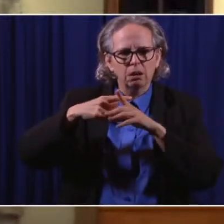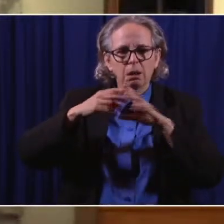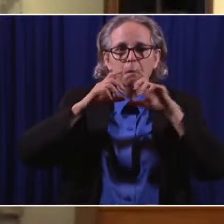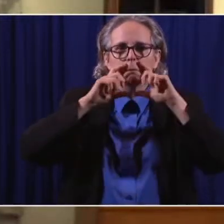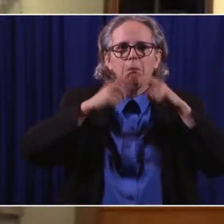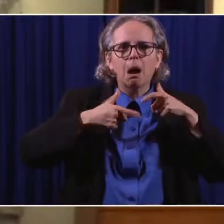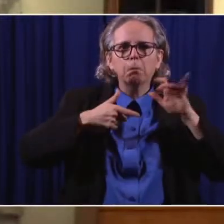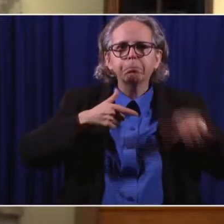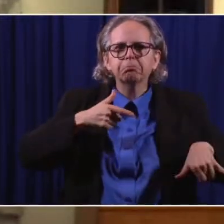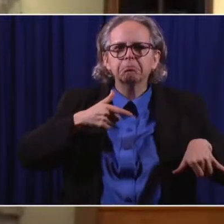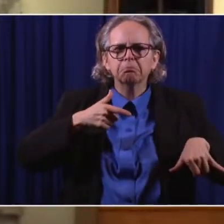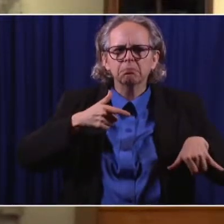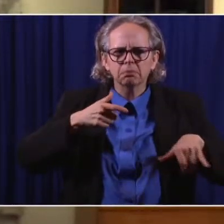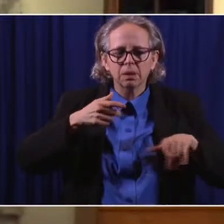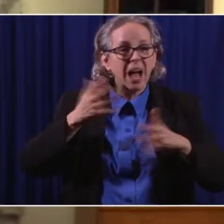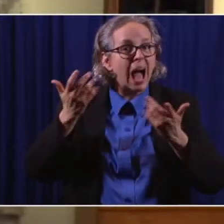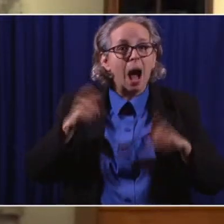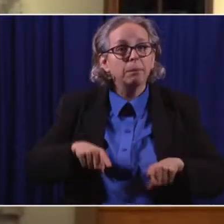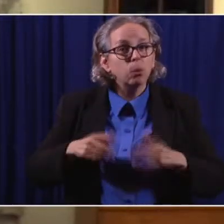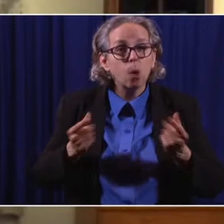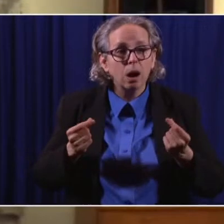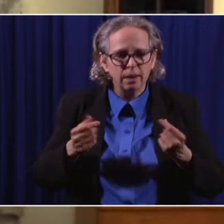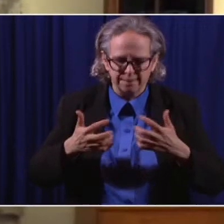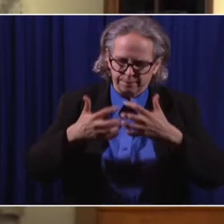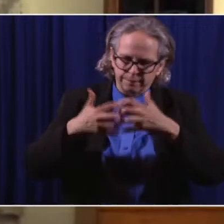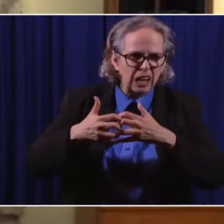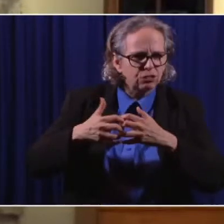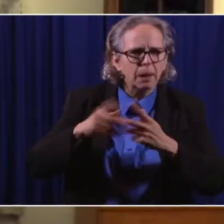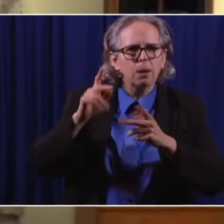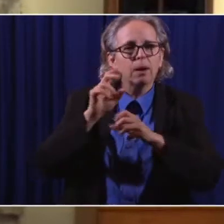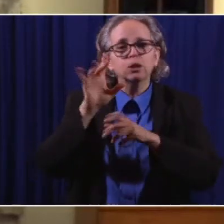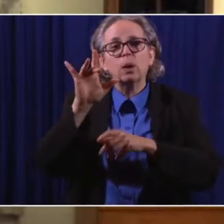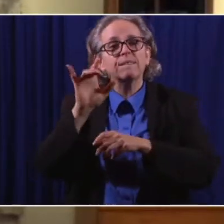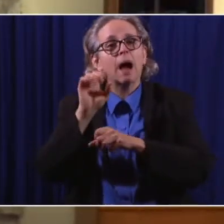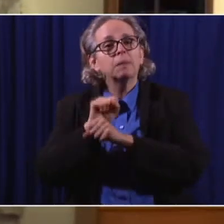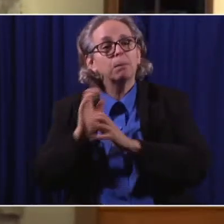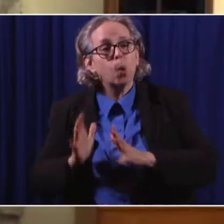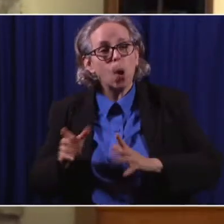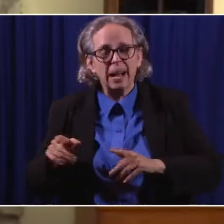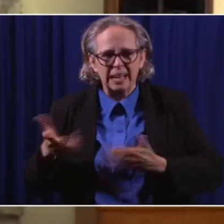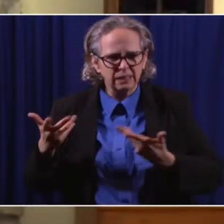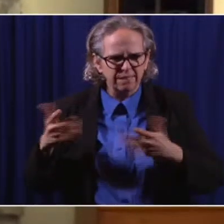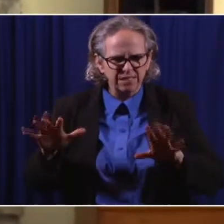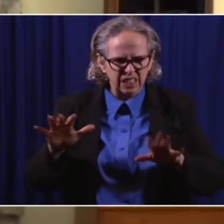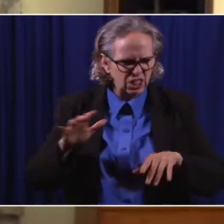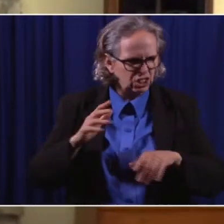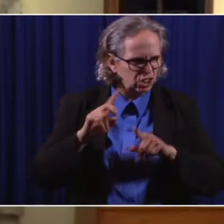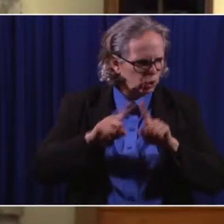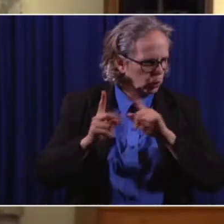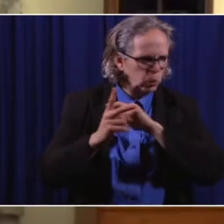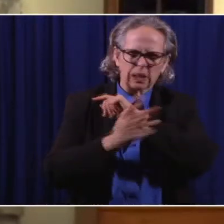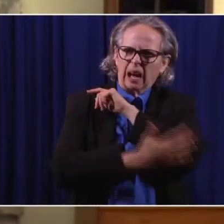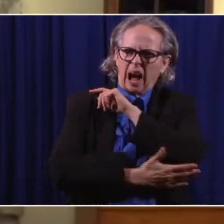25 employees that crosses 2 counties with at least 2 hospitalizations so far.